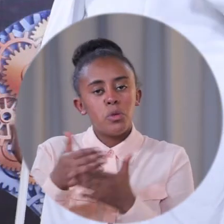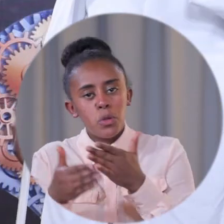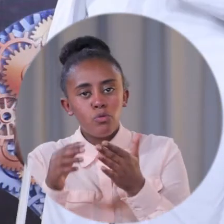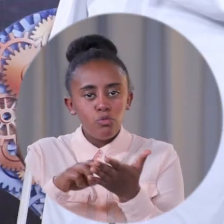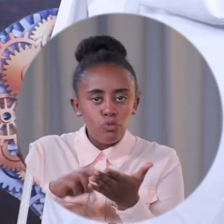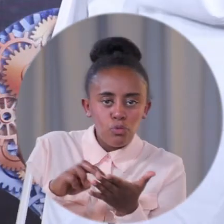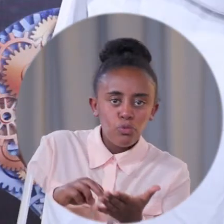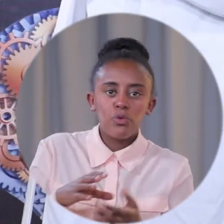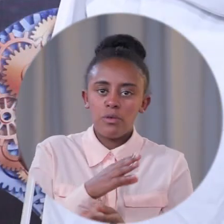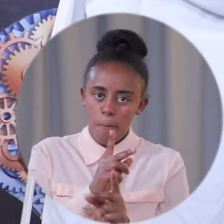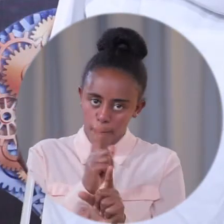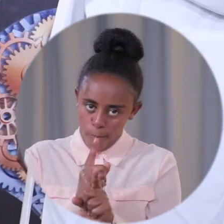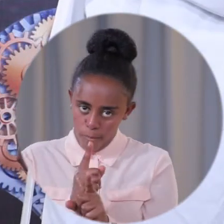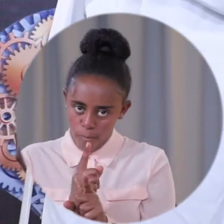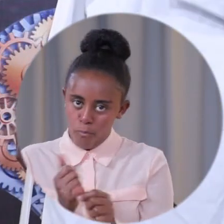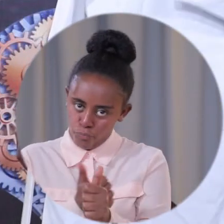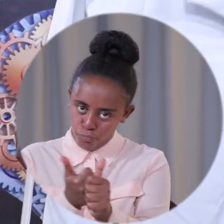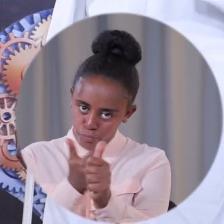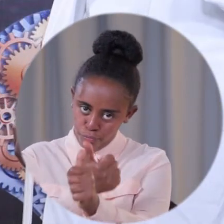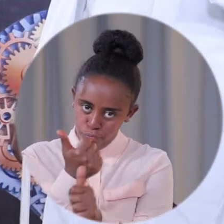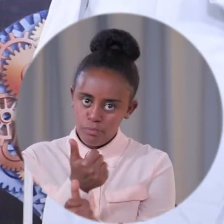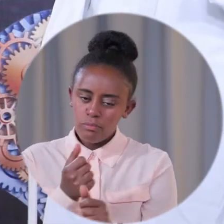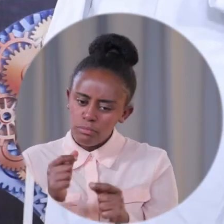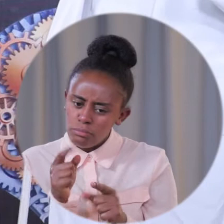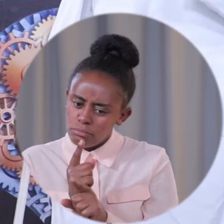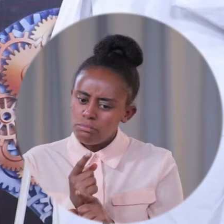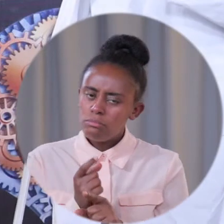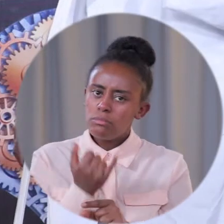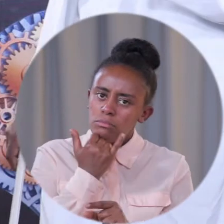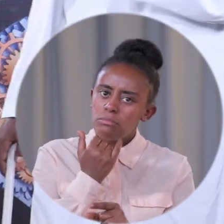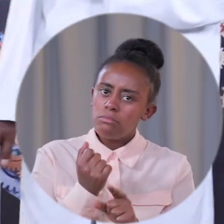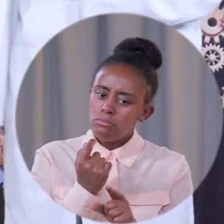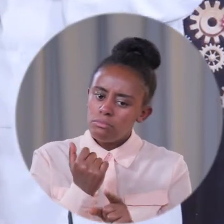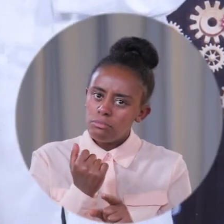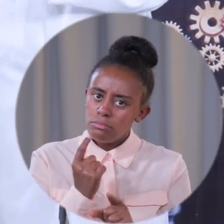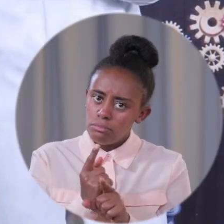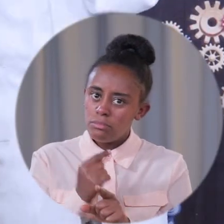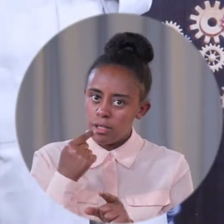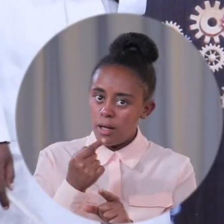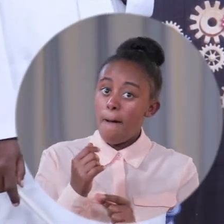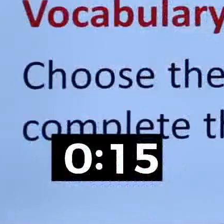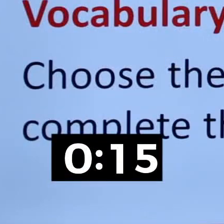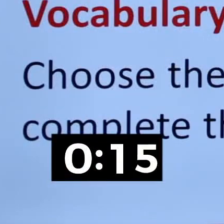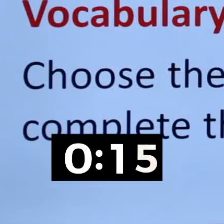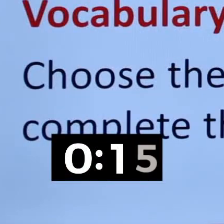read it properly, or check whether they read it properly or not. Please help them.